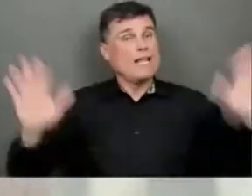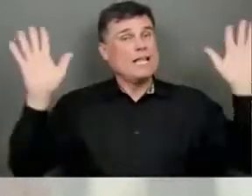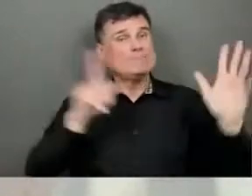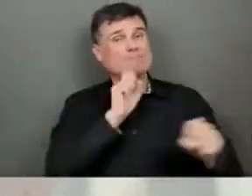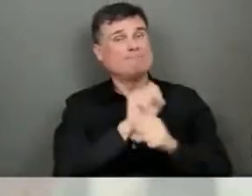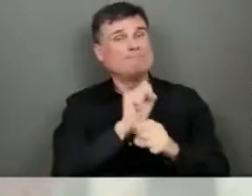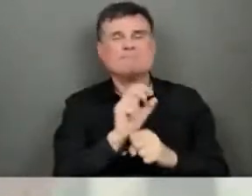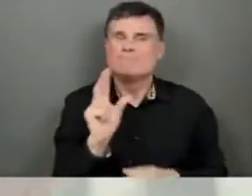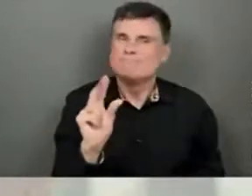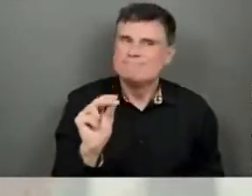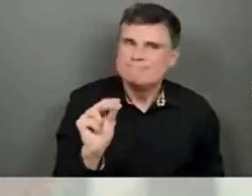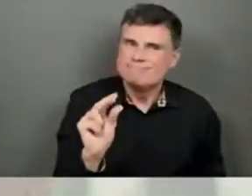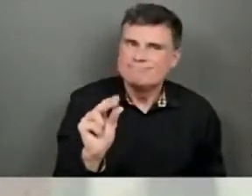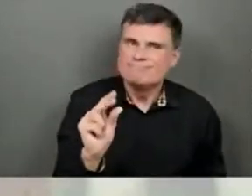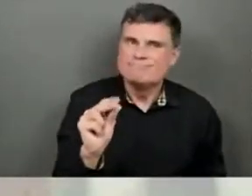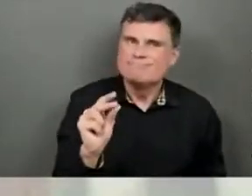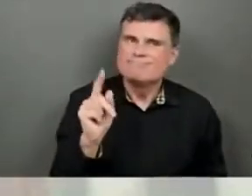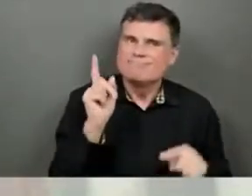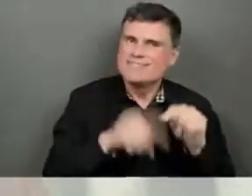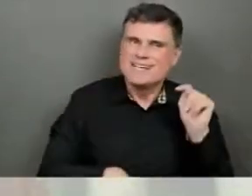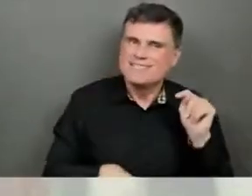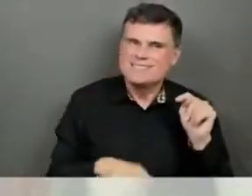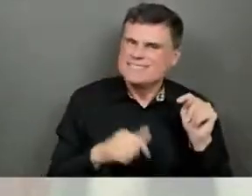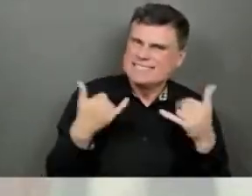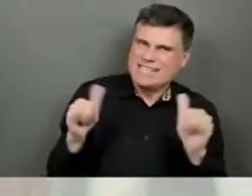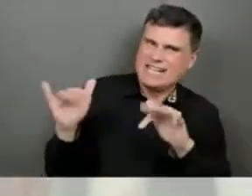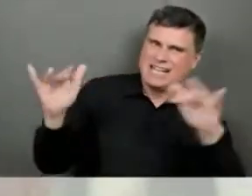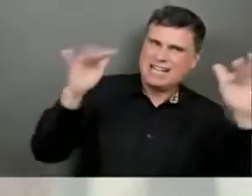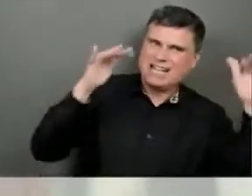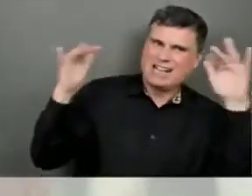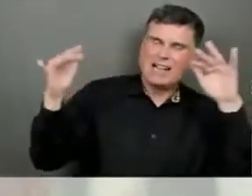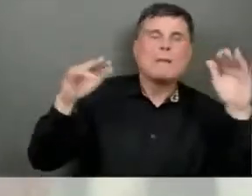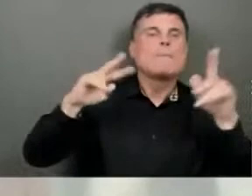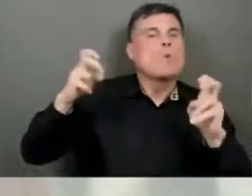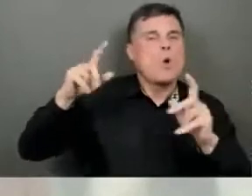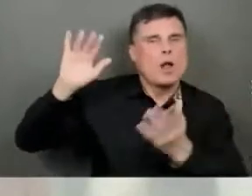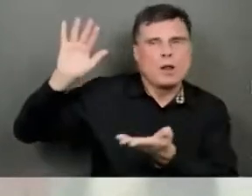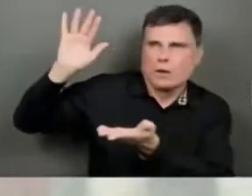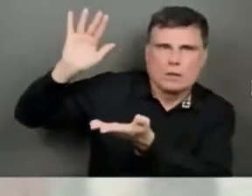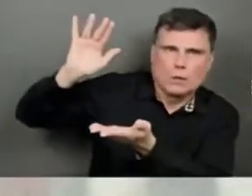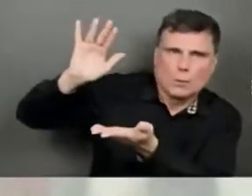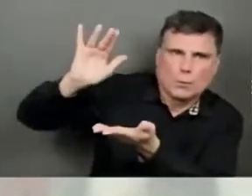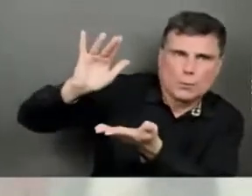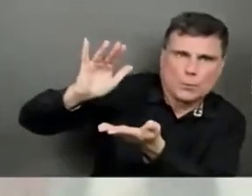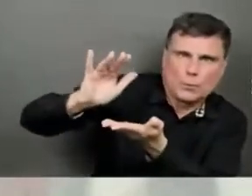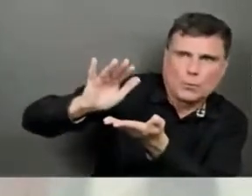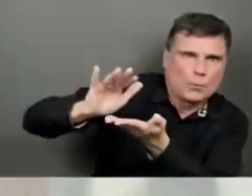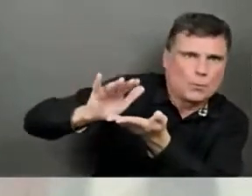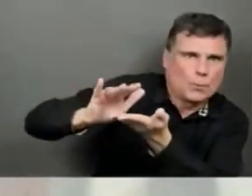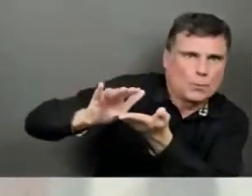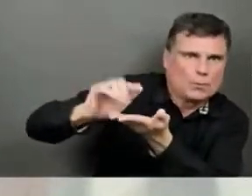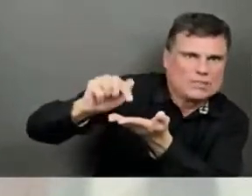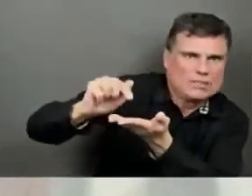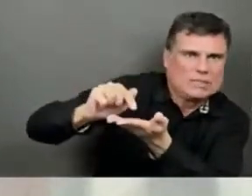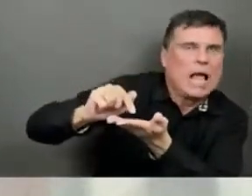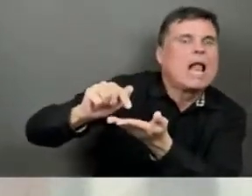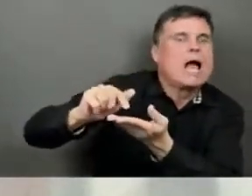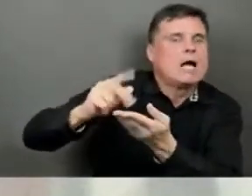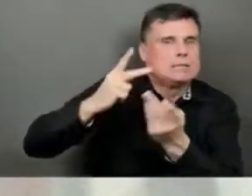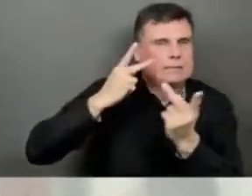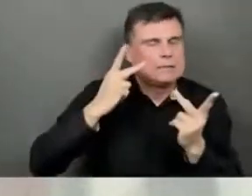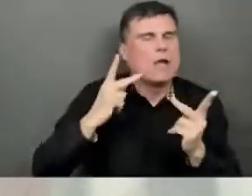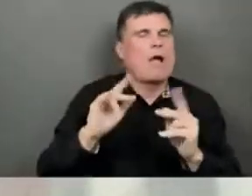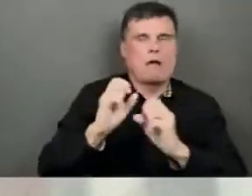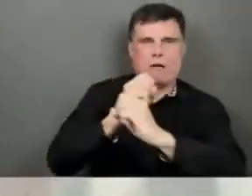things anymore. It means that we're at a level of, the level of uncertainty has decreased and the changes are happening in a